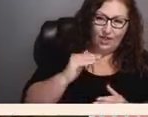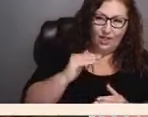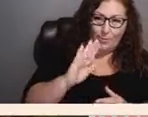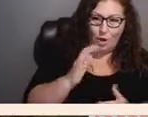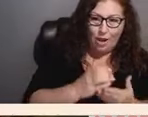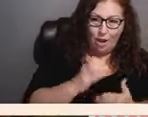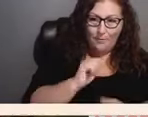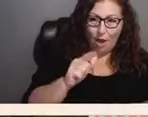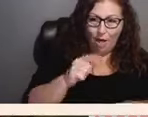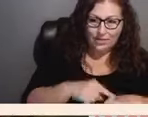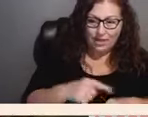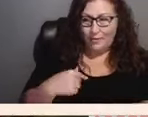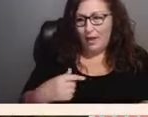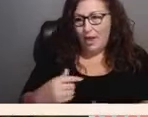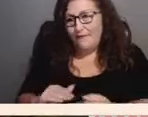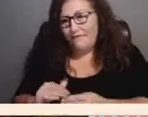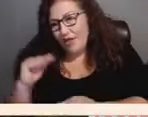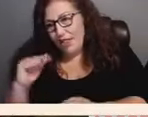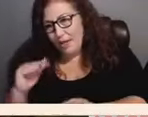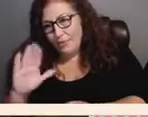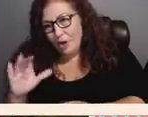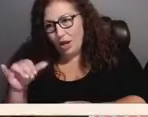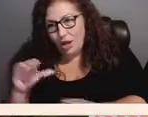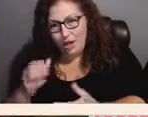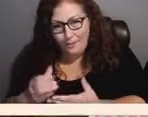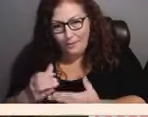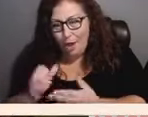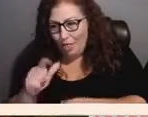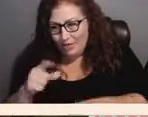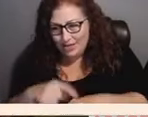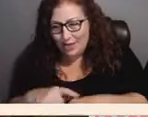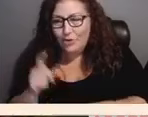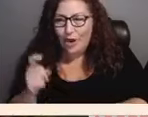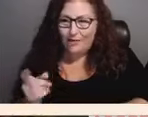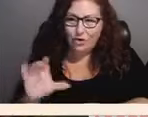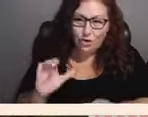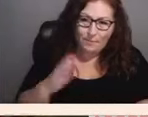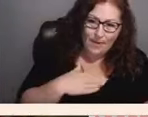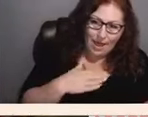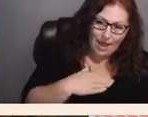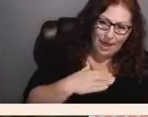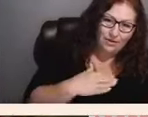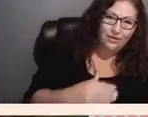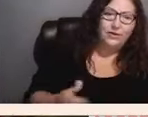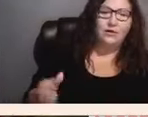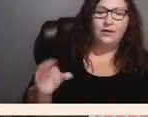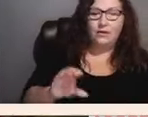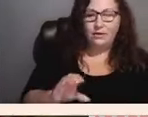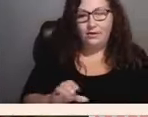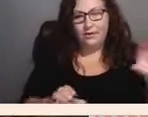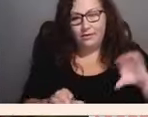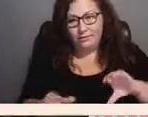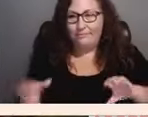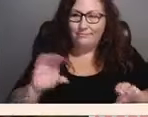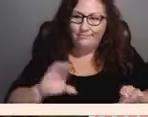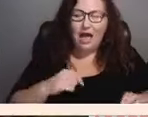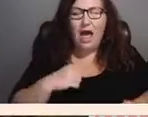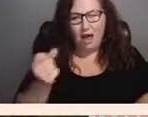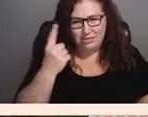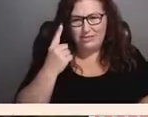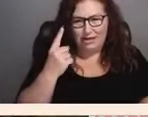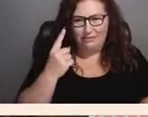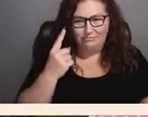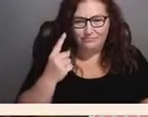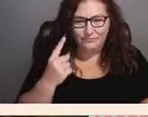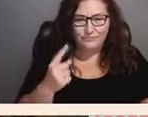the time. I'm filling your cup in all the time. You got to fill in my cup all the time. I understand. I get it.